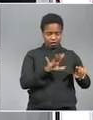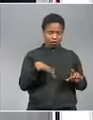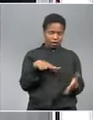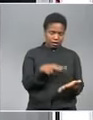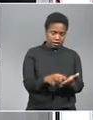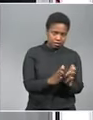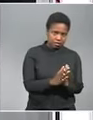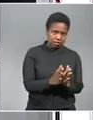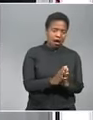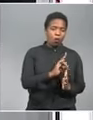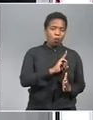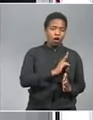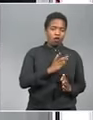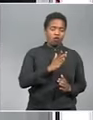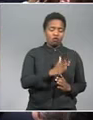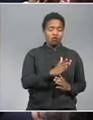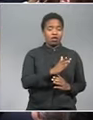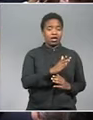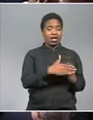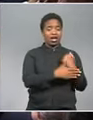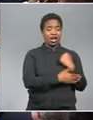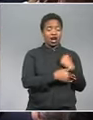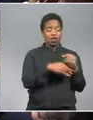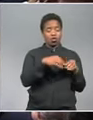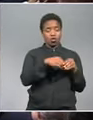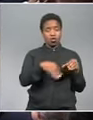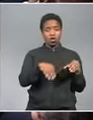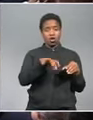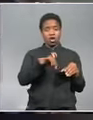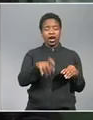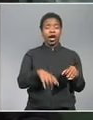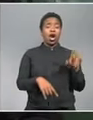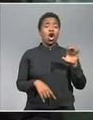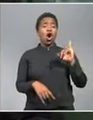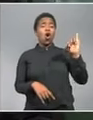withdrawal agreement has been rejected. The ayes to the right,